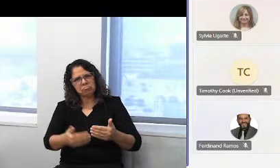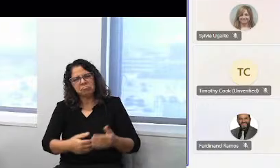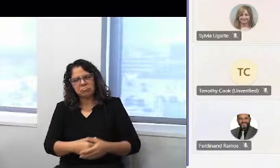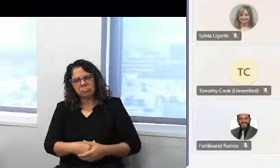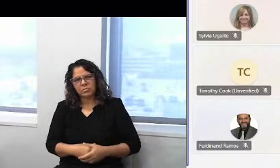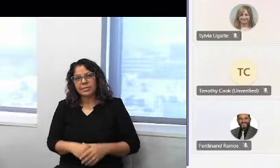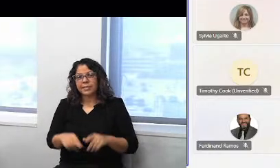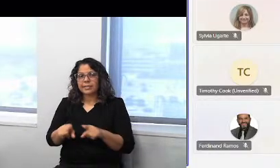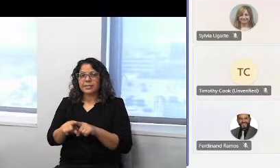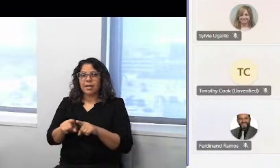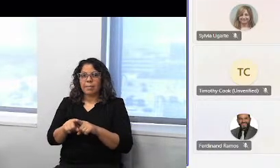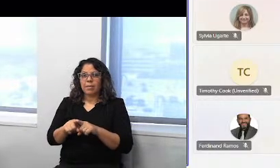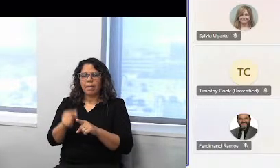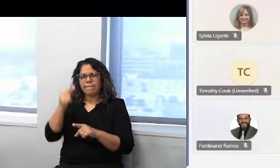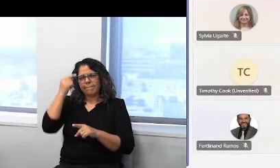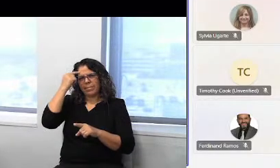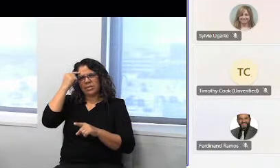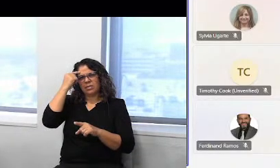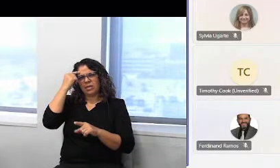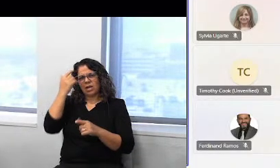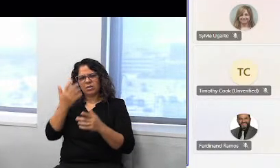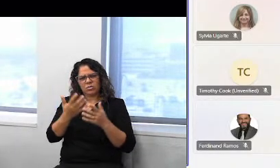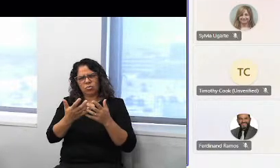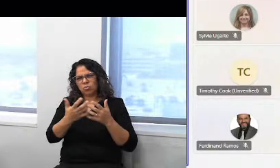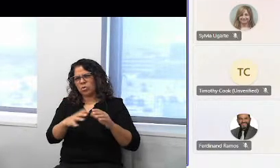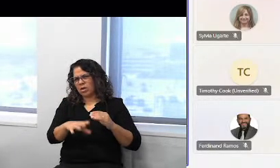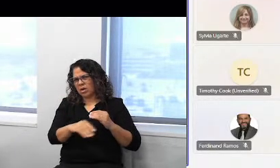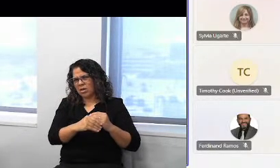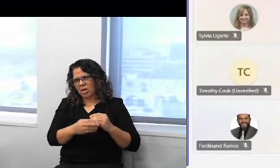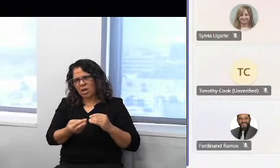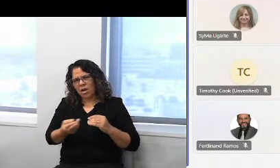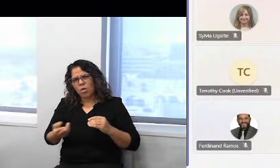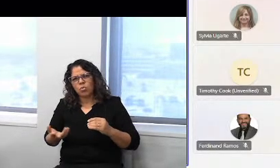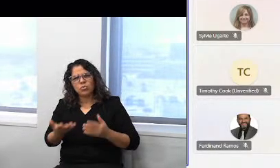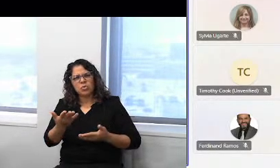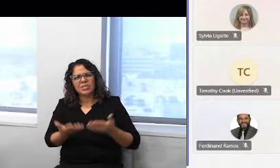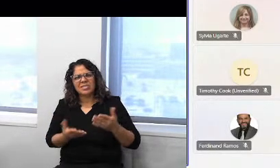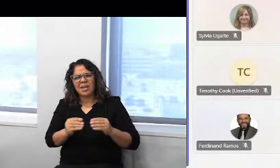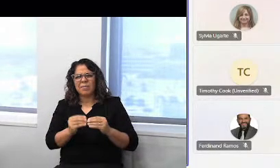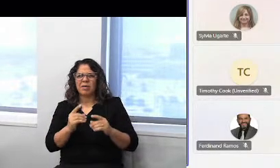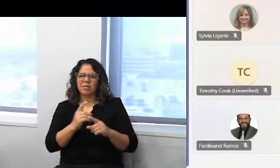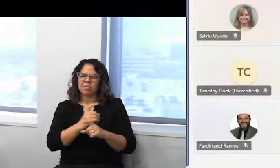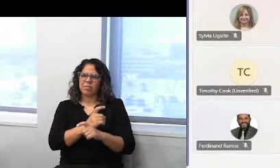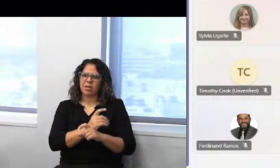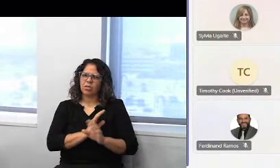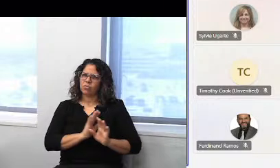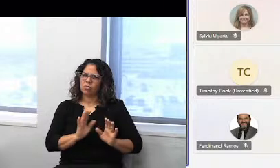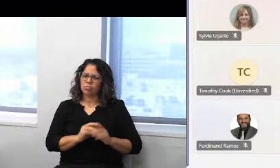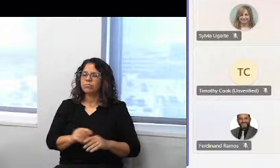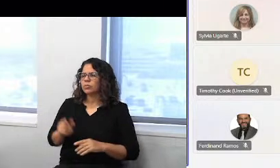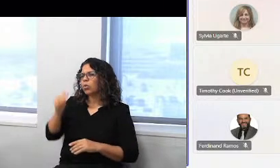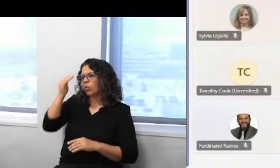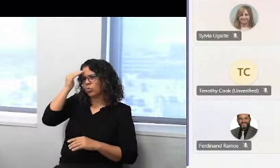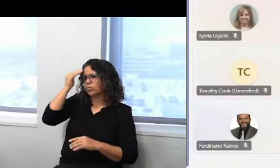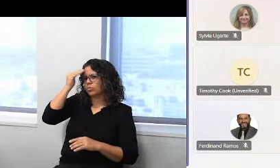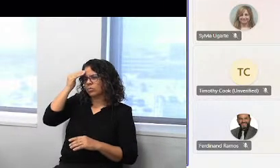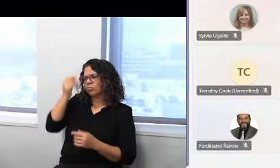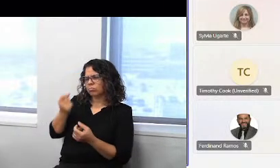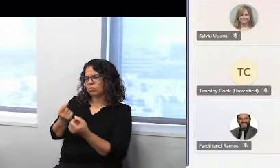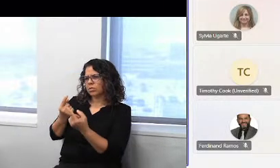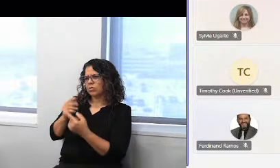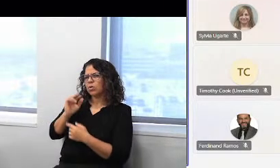resource that makes things more difficult. No, I am. That's all. I'm well aware of that, and that's why I use the